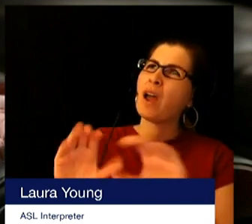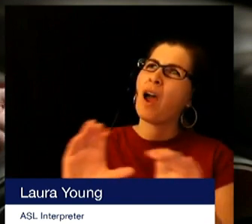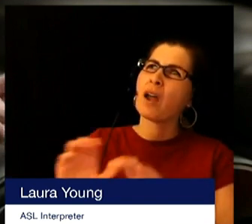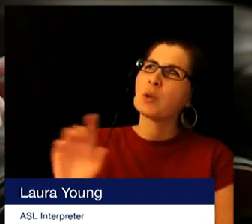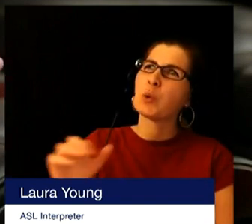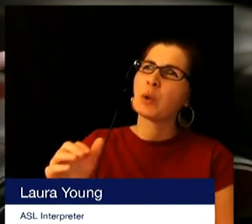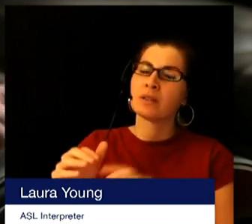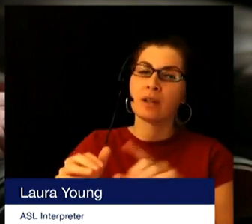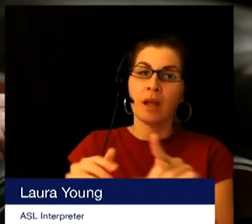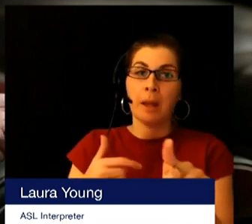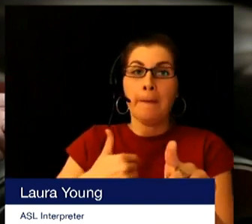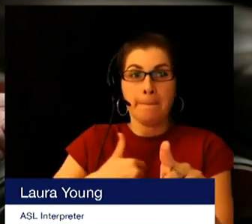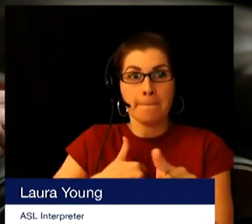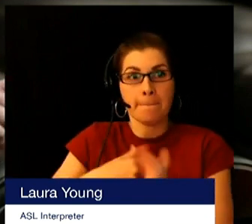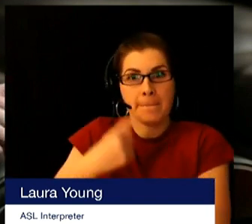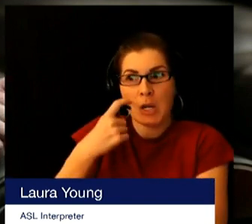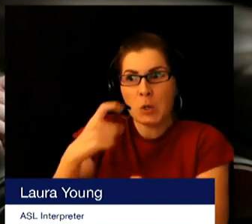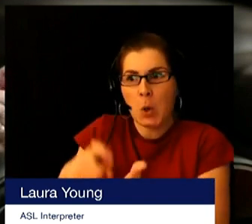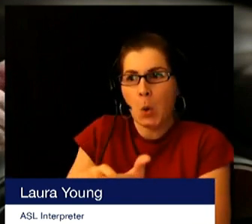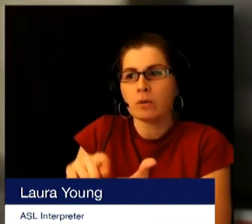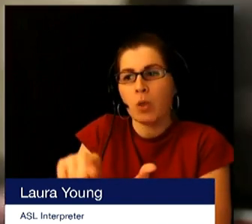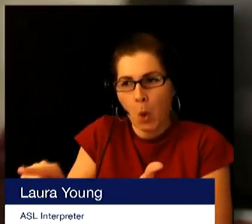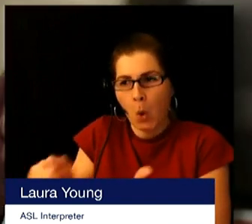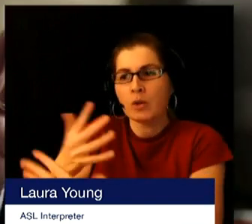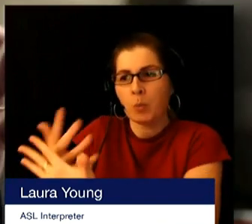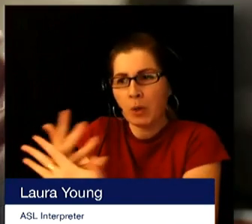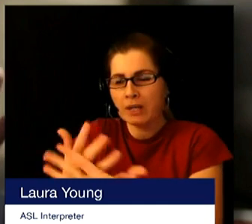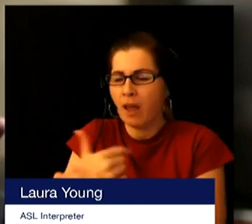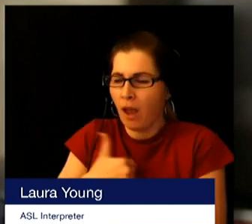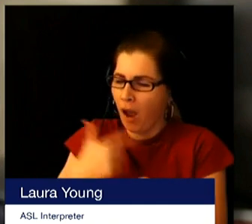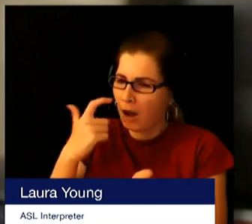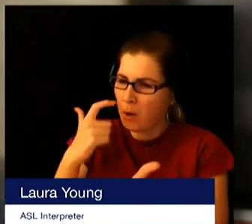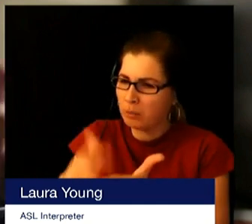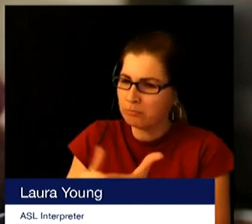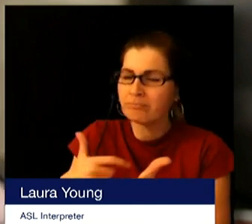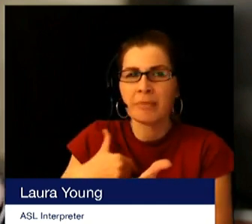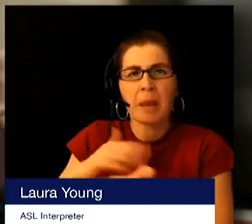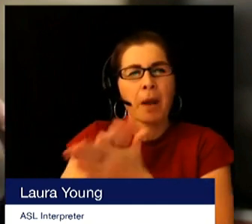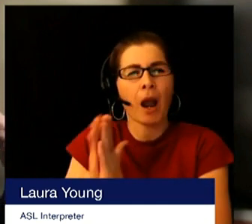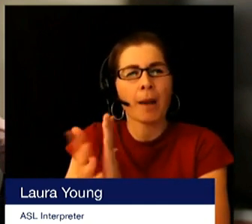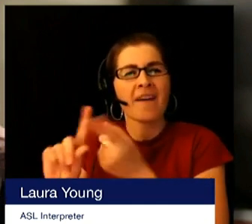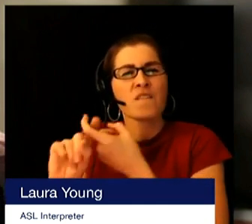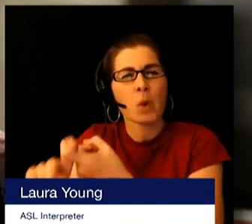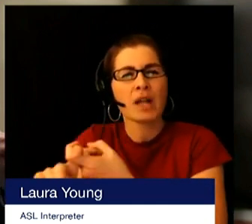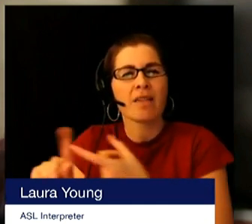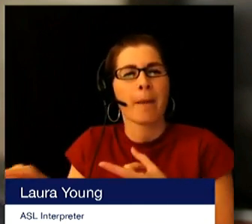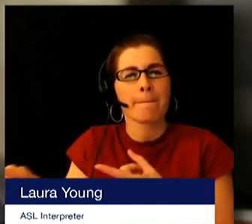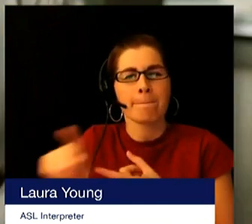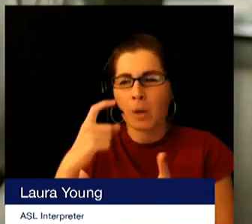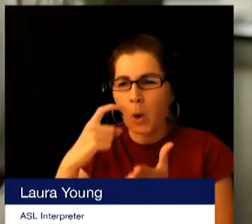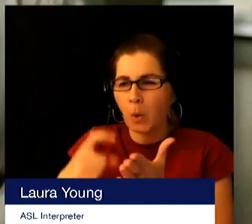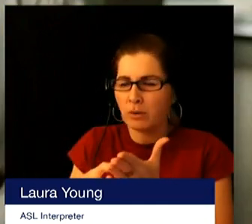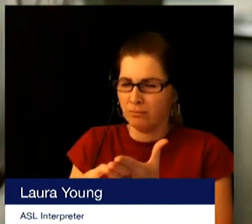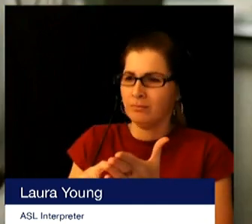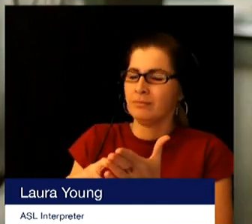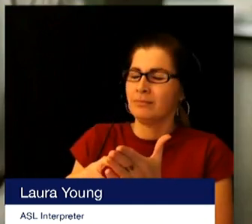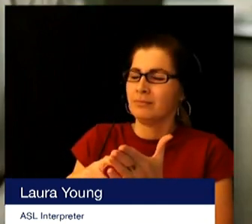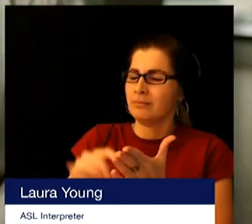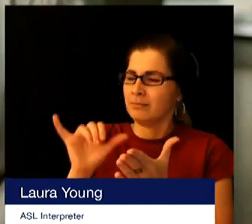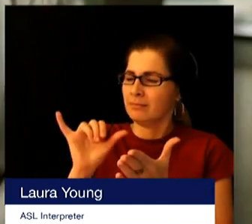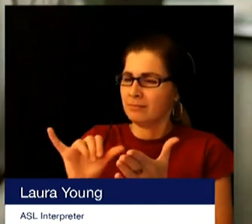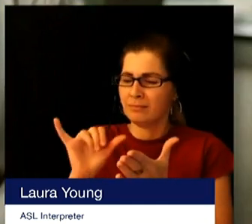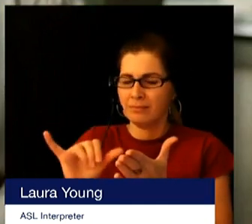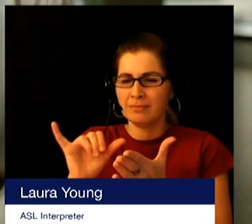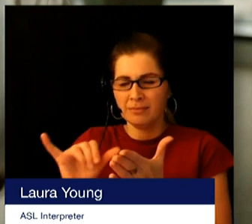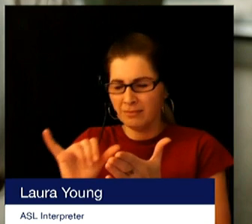can make and making friends with those people, I started seeing justice in a more holistic way. Whenever you